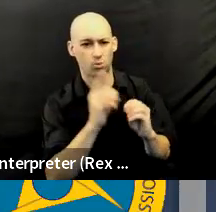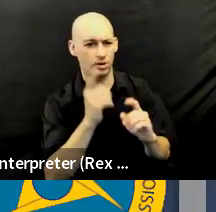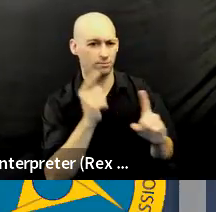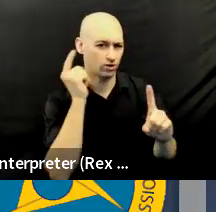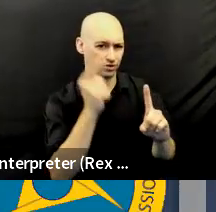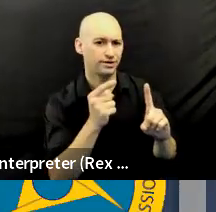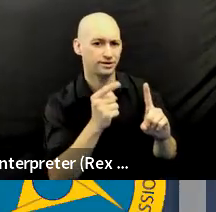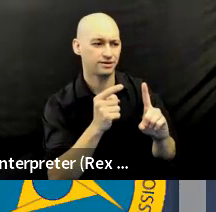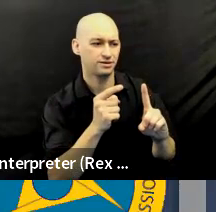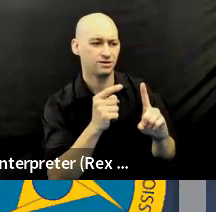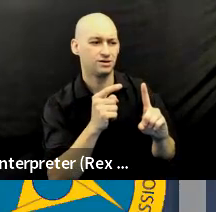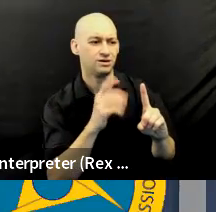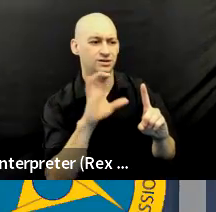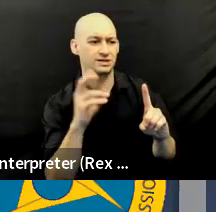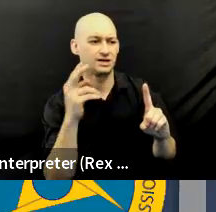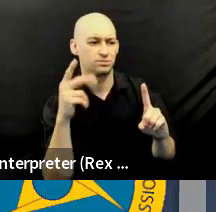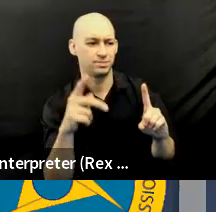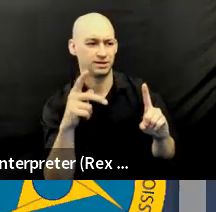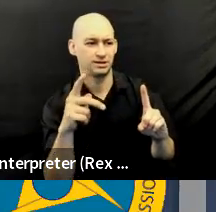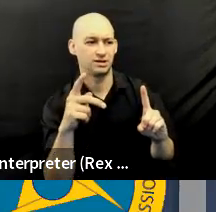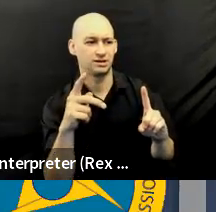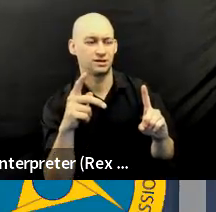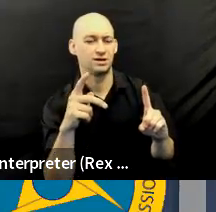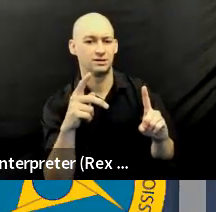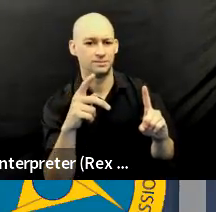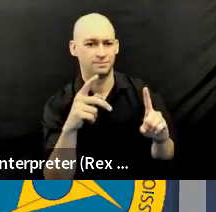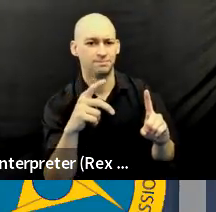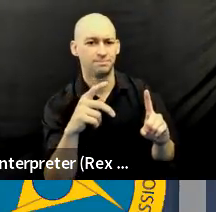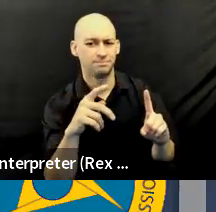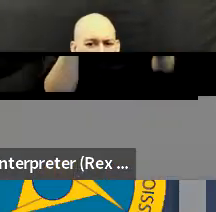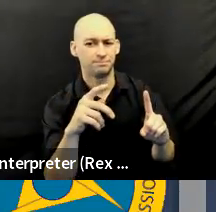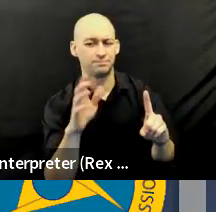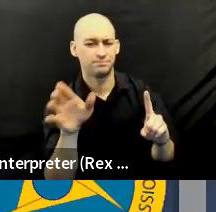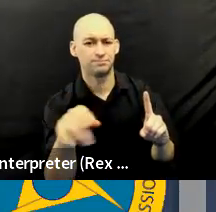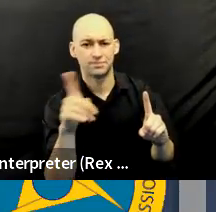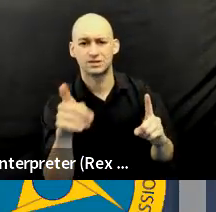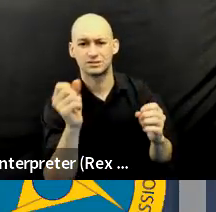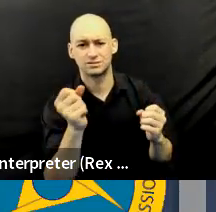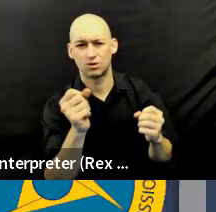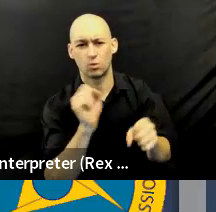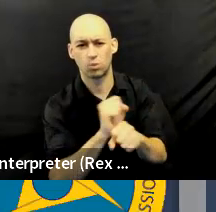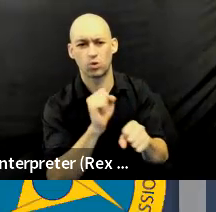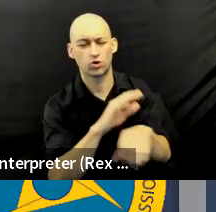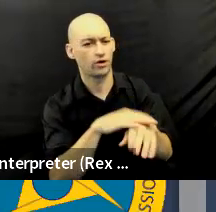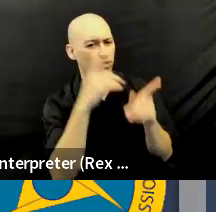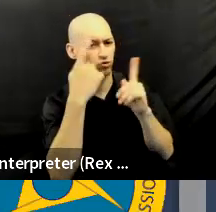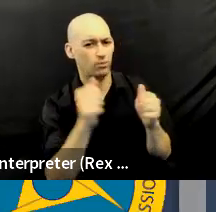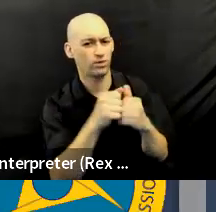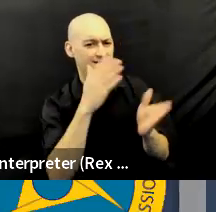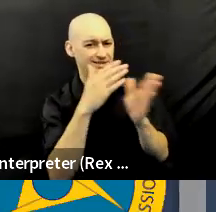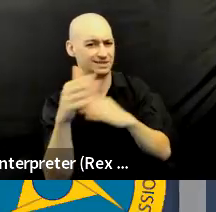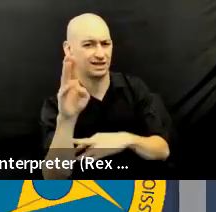CHP, if some of you are not aware, they've worked out an agreement with the city of Malibu. They're going to have